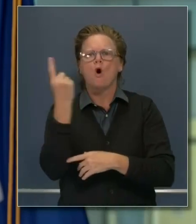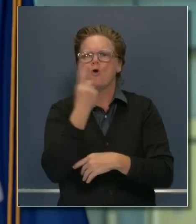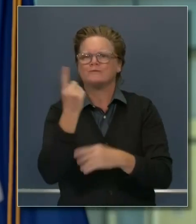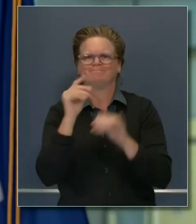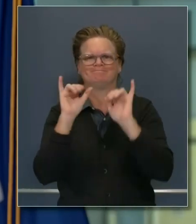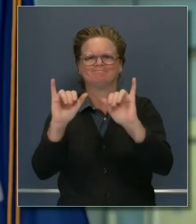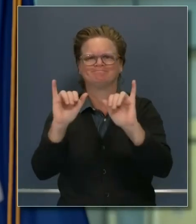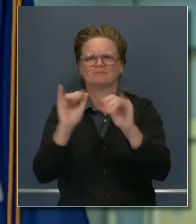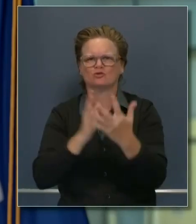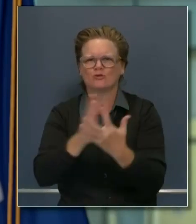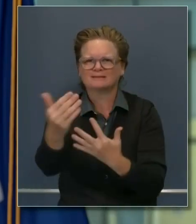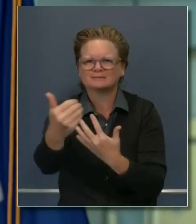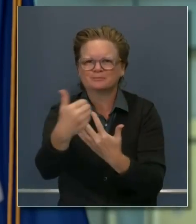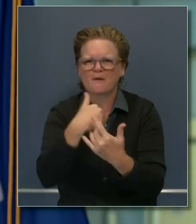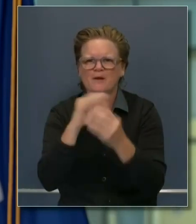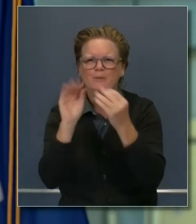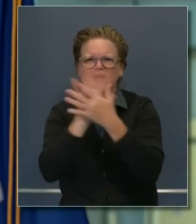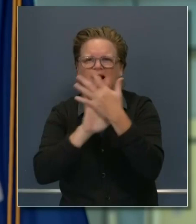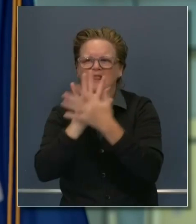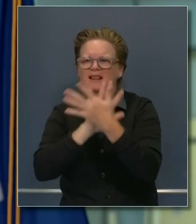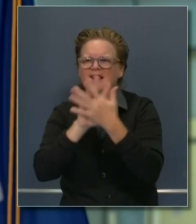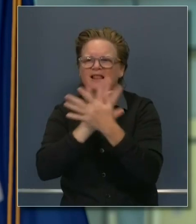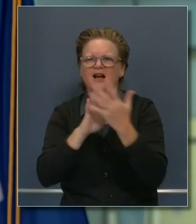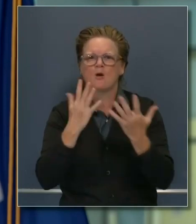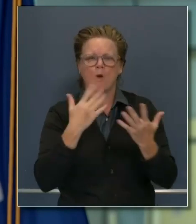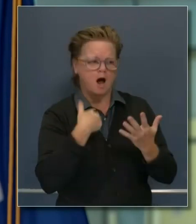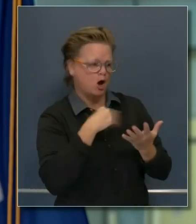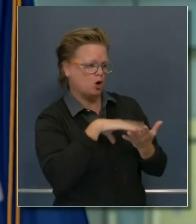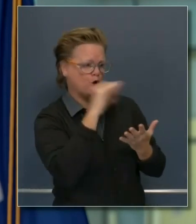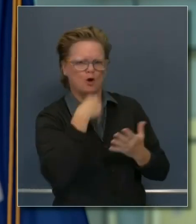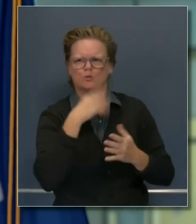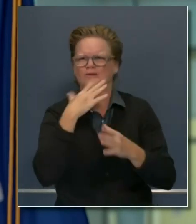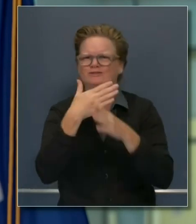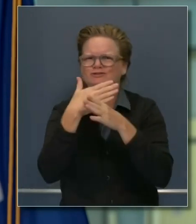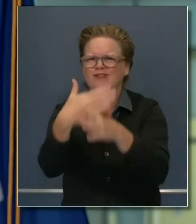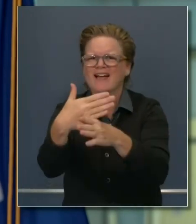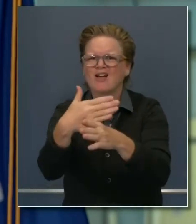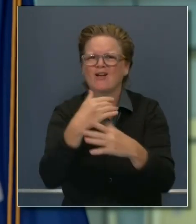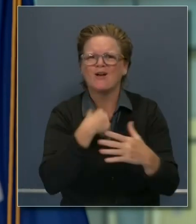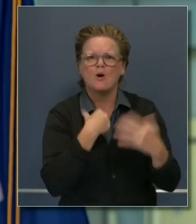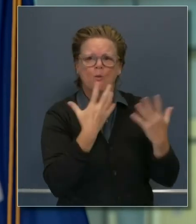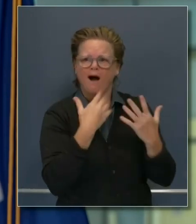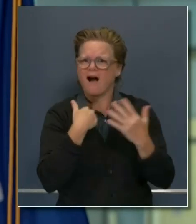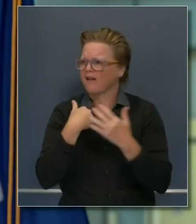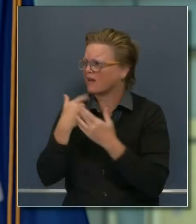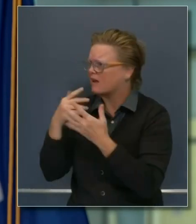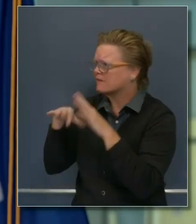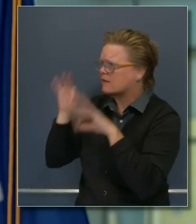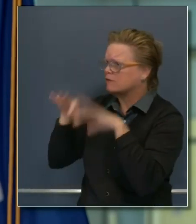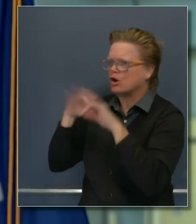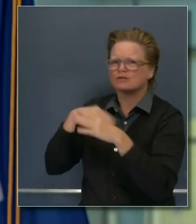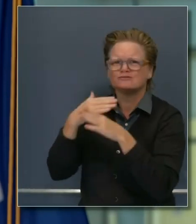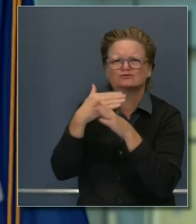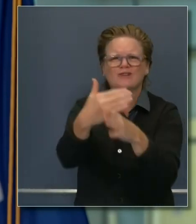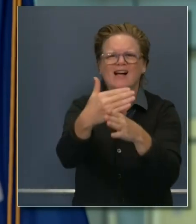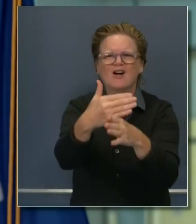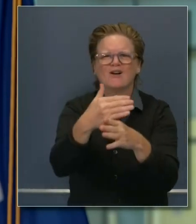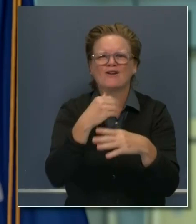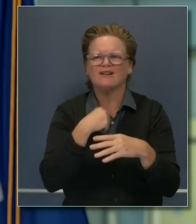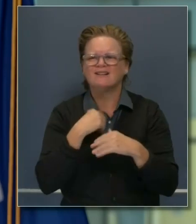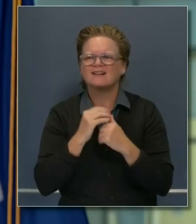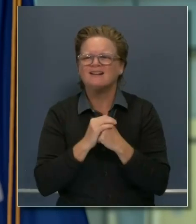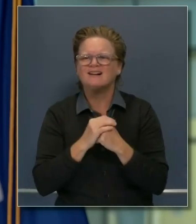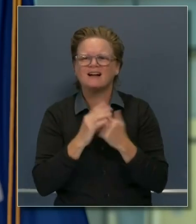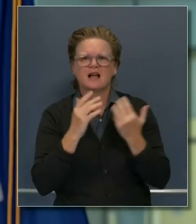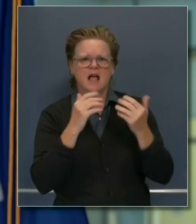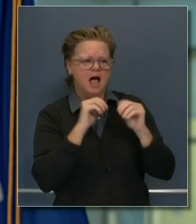others in real time over the course of weeks, not waiting months for the results of these efforts, and that's another firm commitment